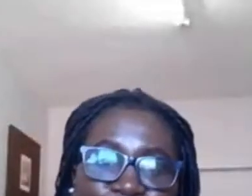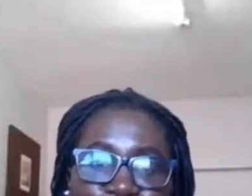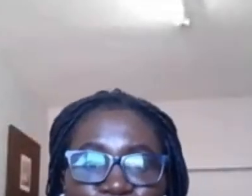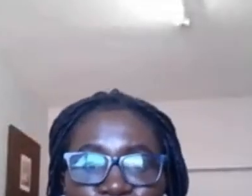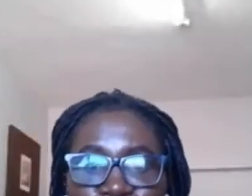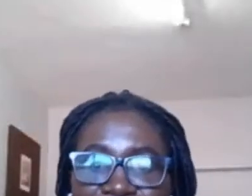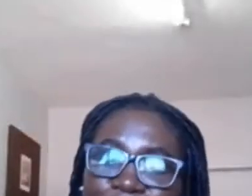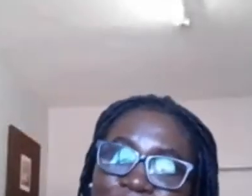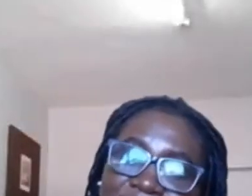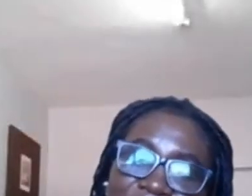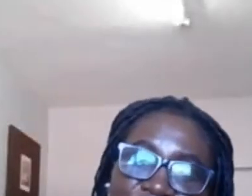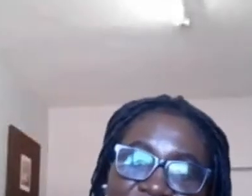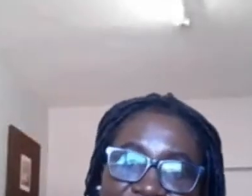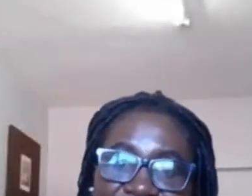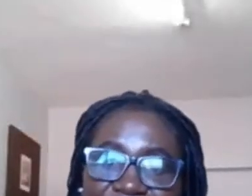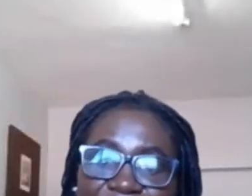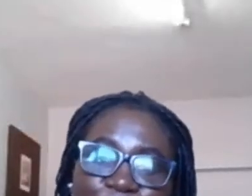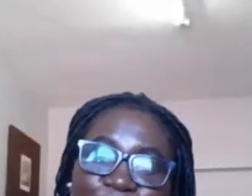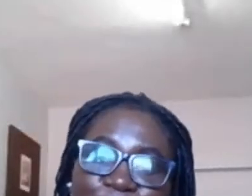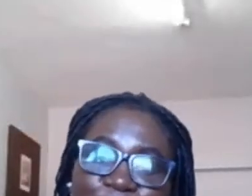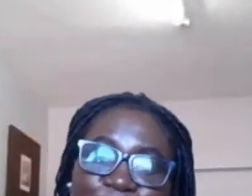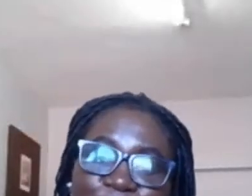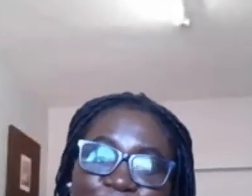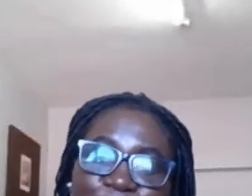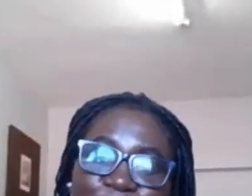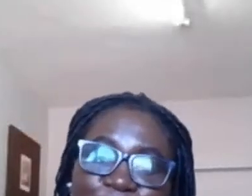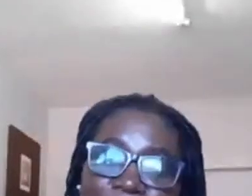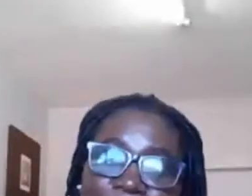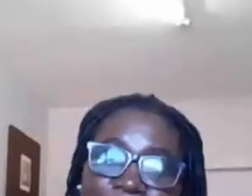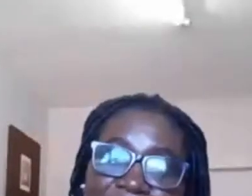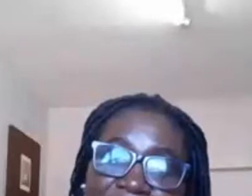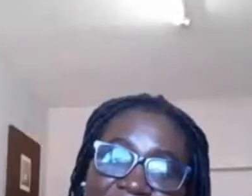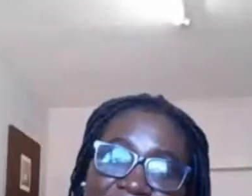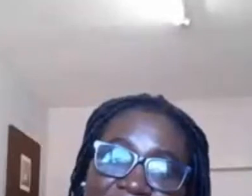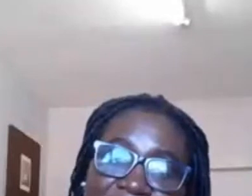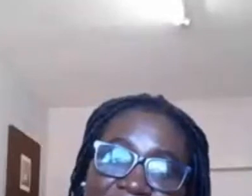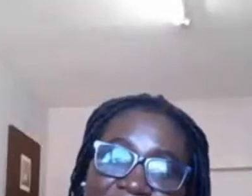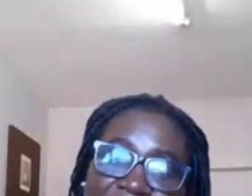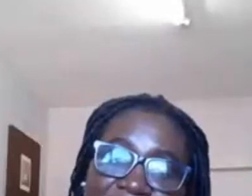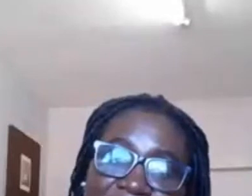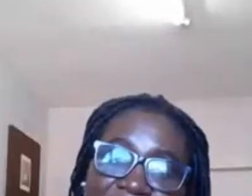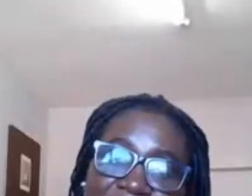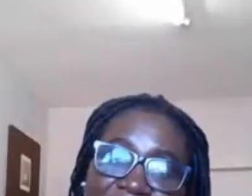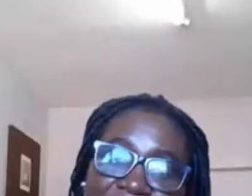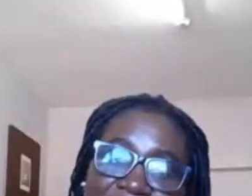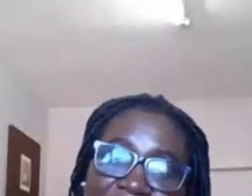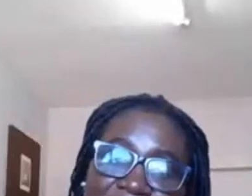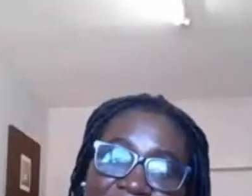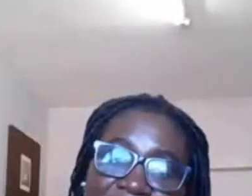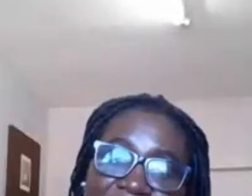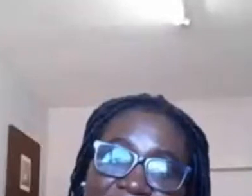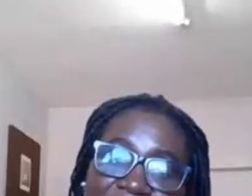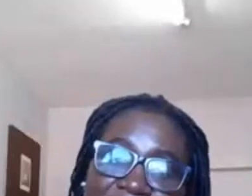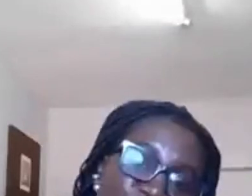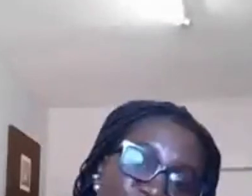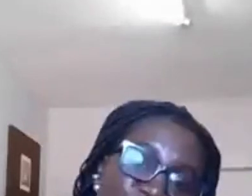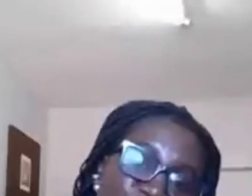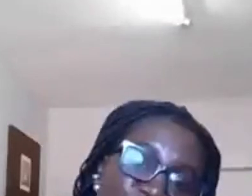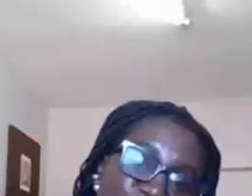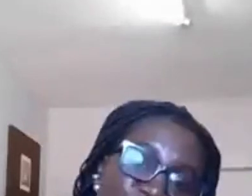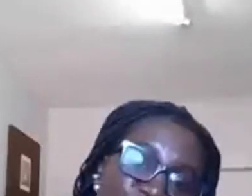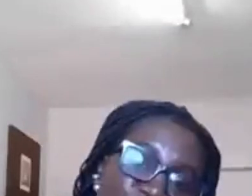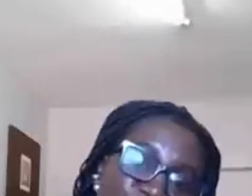My future goals as a conservationist include getting as many young people actively involved in conservation, as the future of conservation